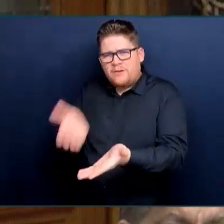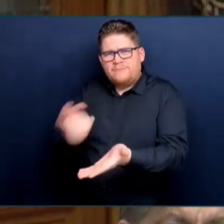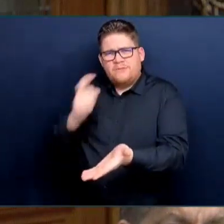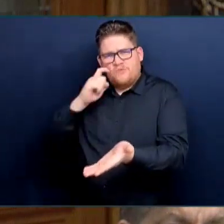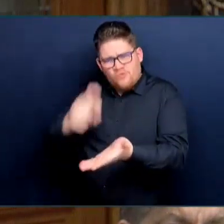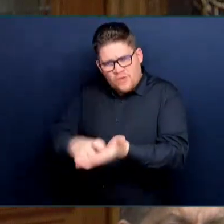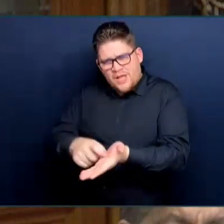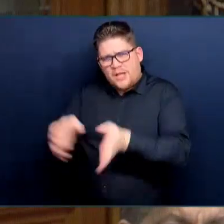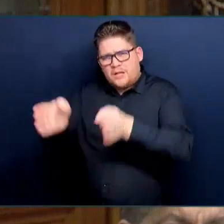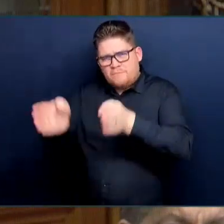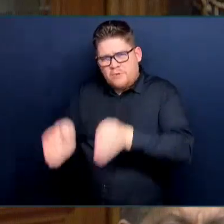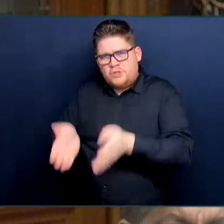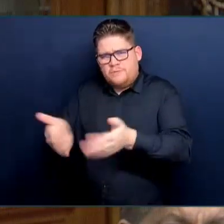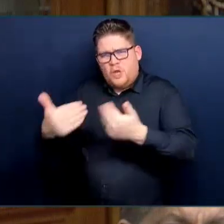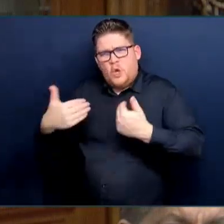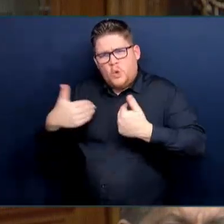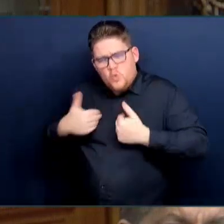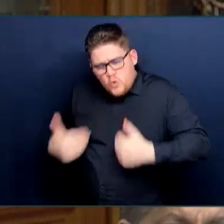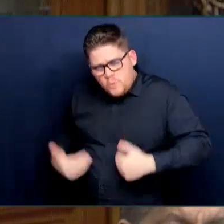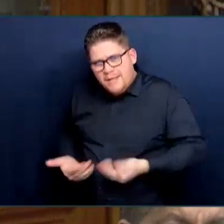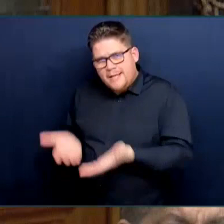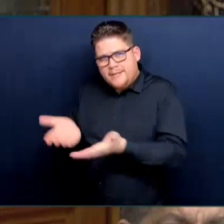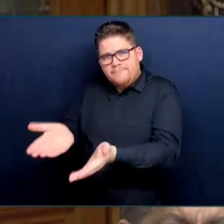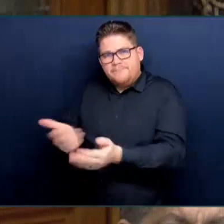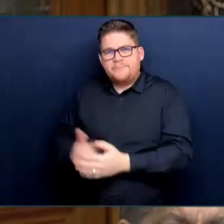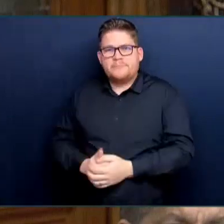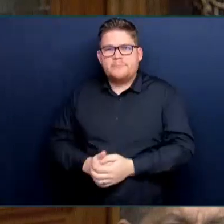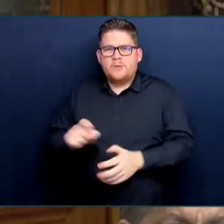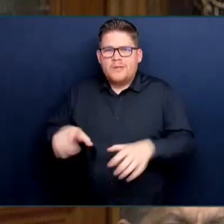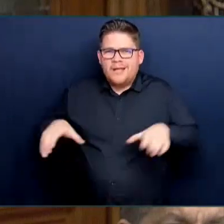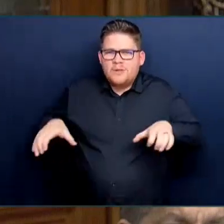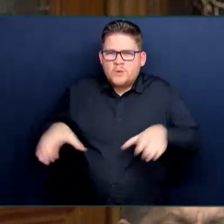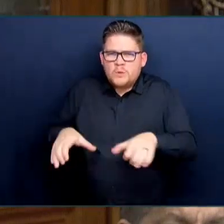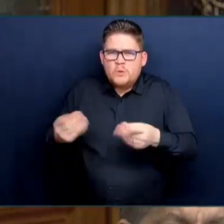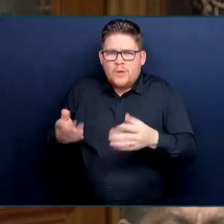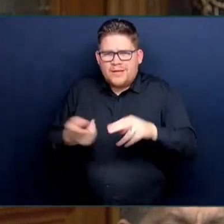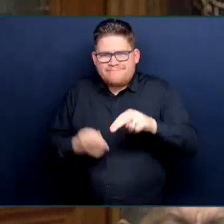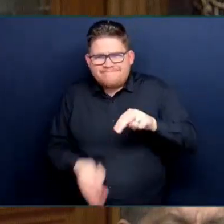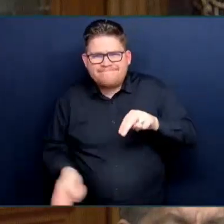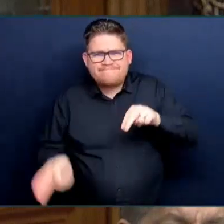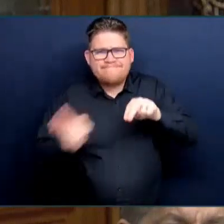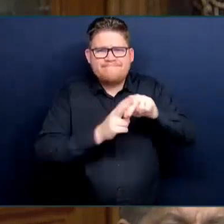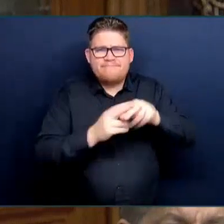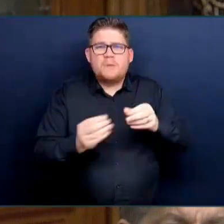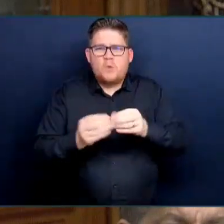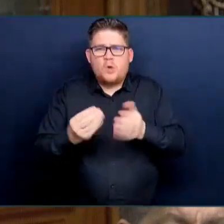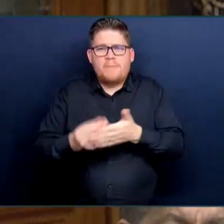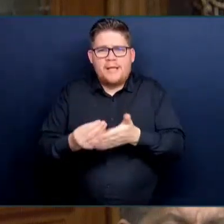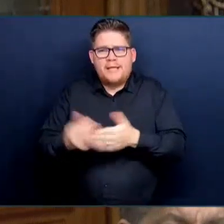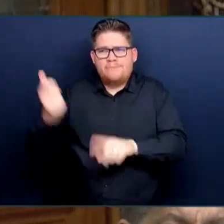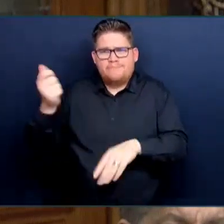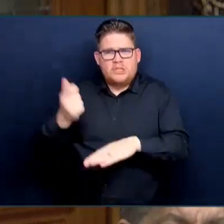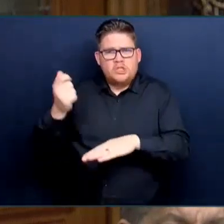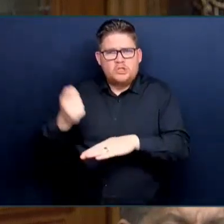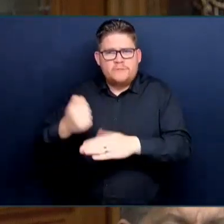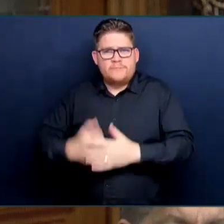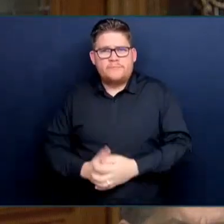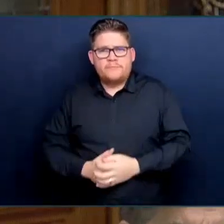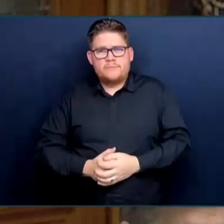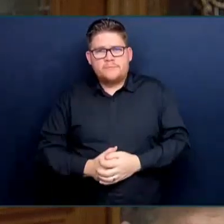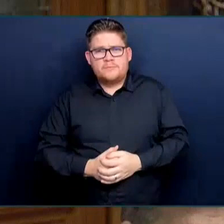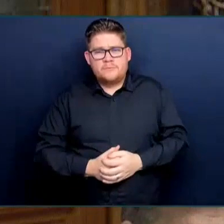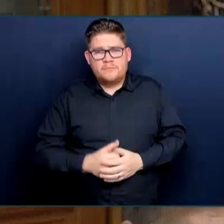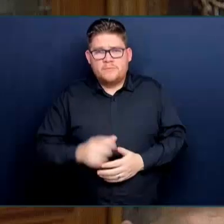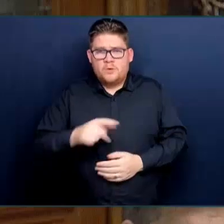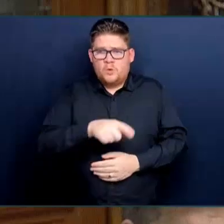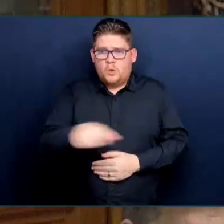that needs to be taken is to raise the rates that people with disabilities are living on. It's simple. It's